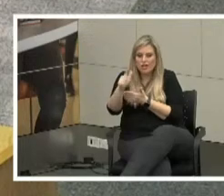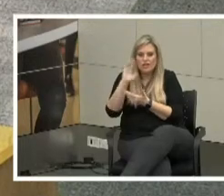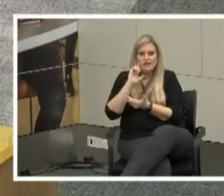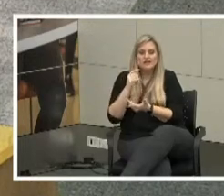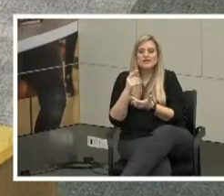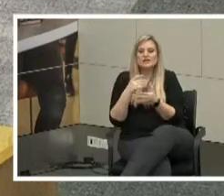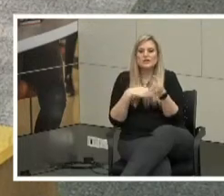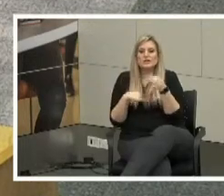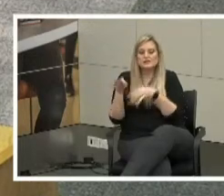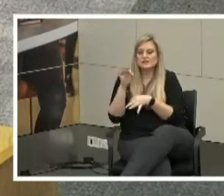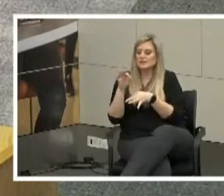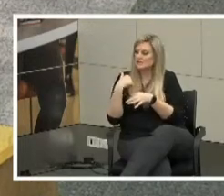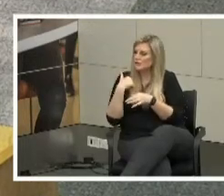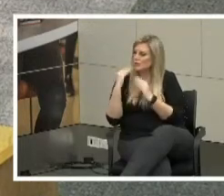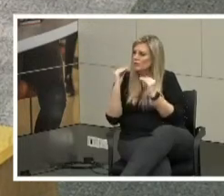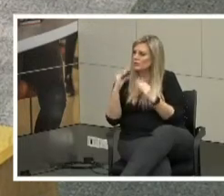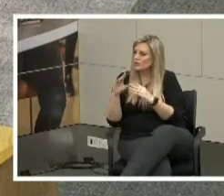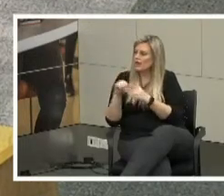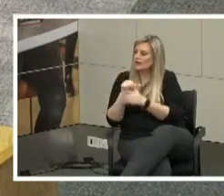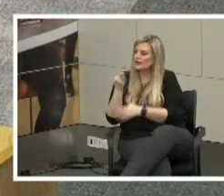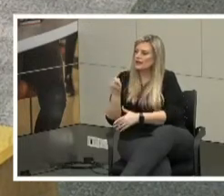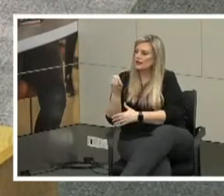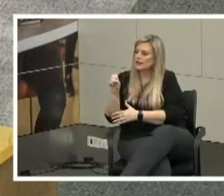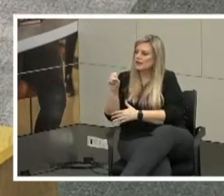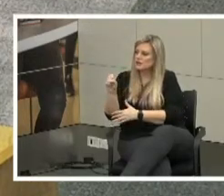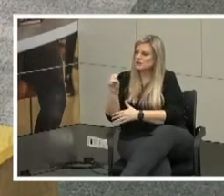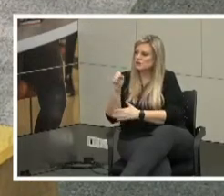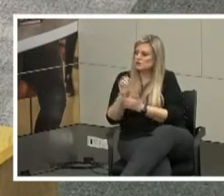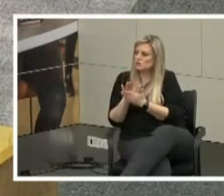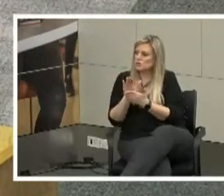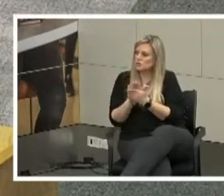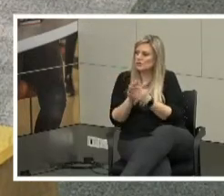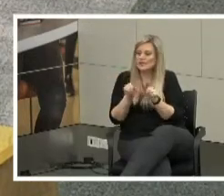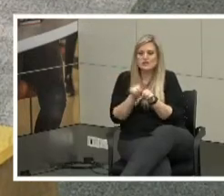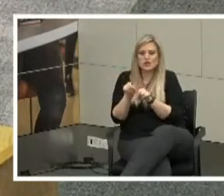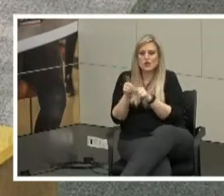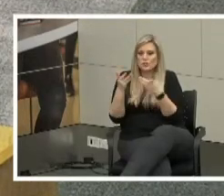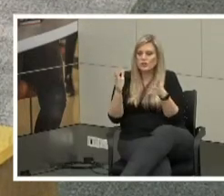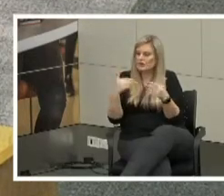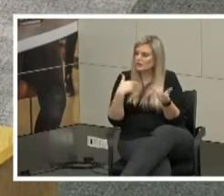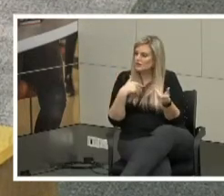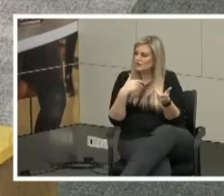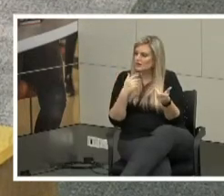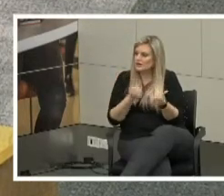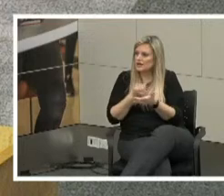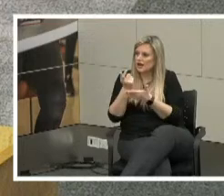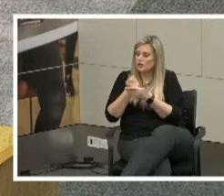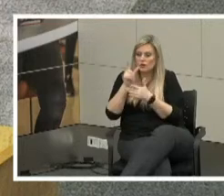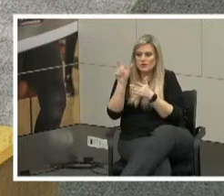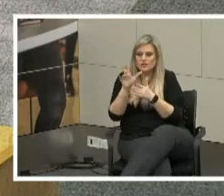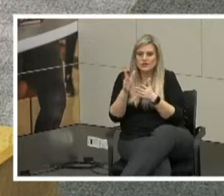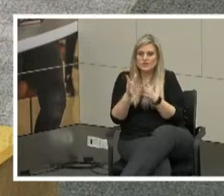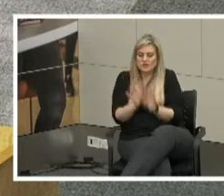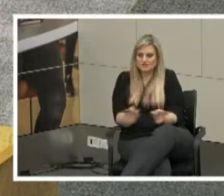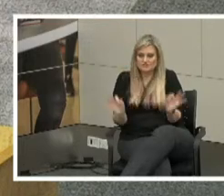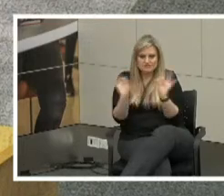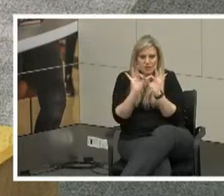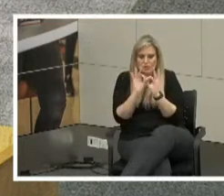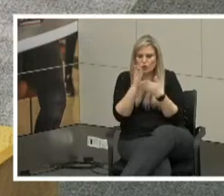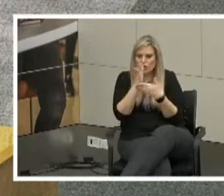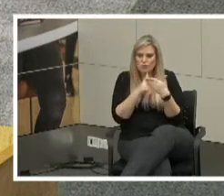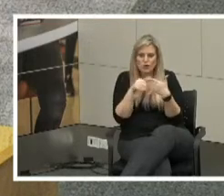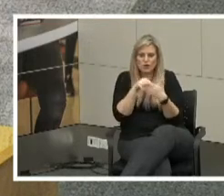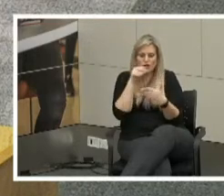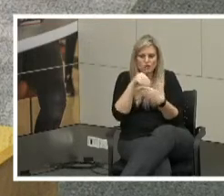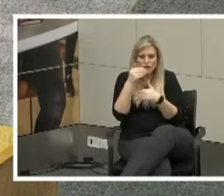principal discretion in non- NES schools he has already removed Librarians from NES schools even though Librarians are a crucial part of students learning Librarians teach